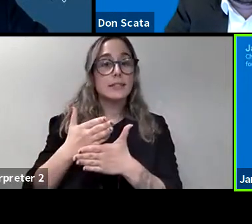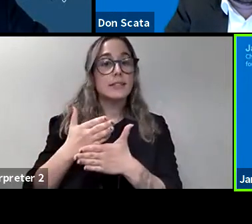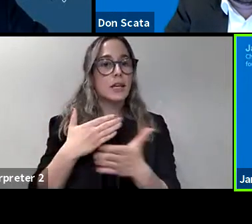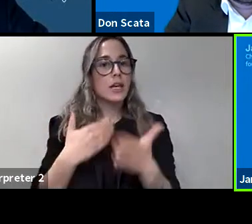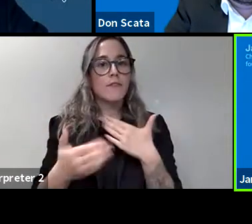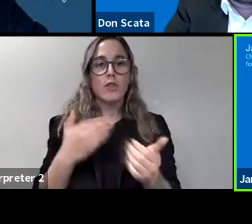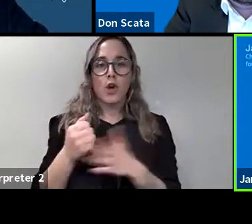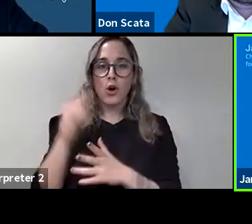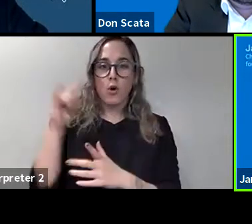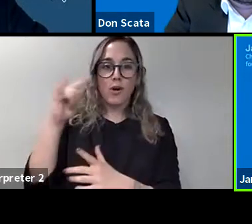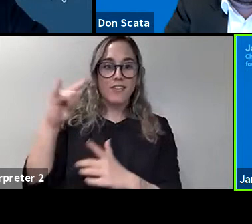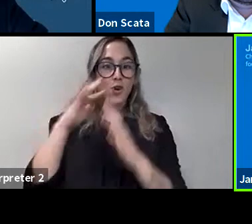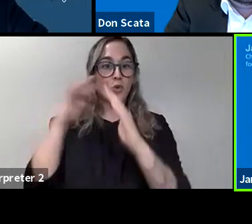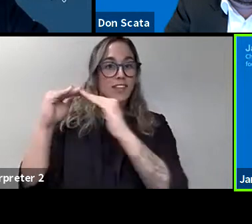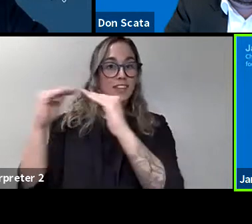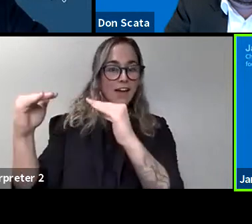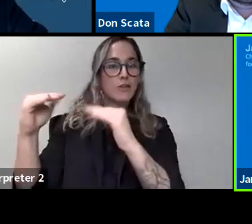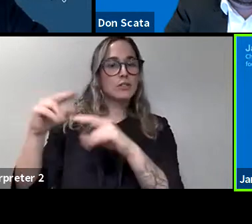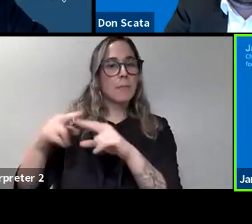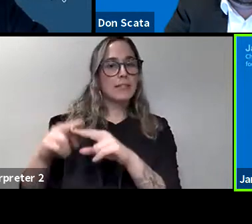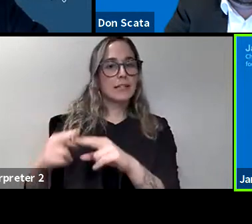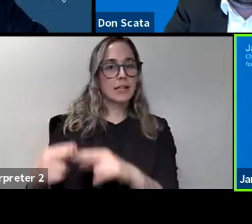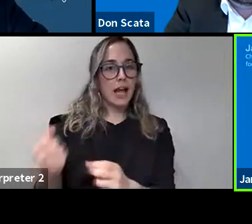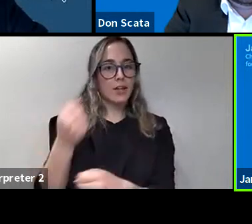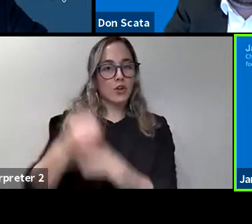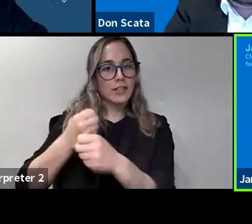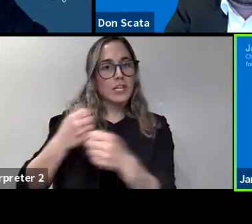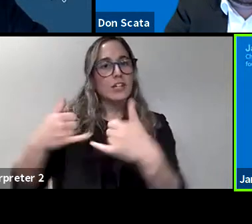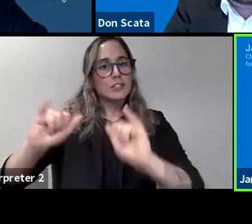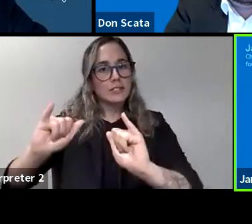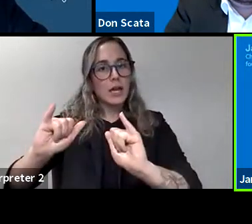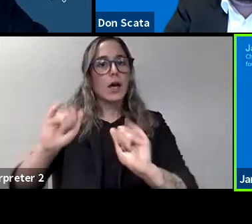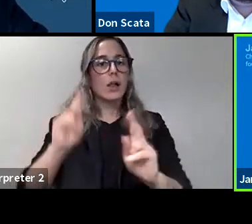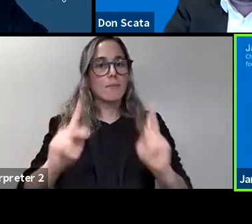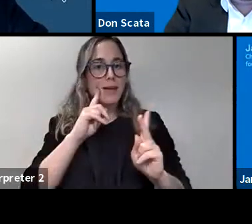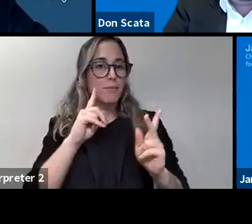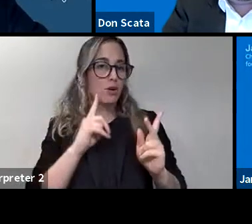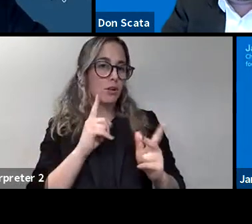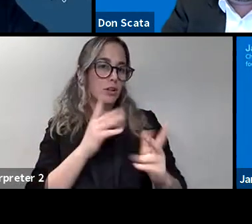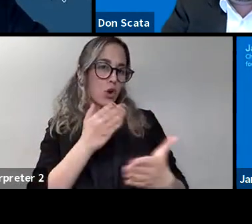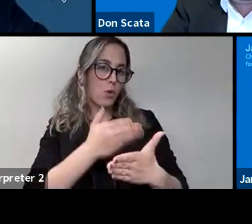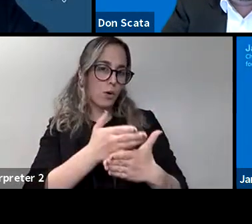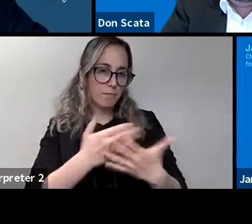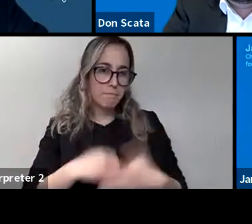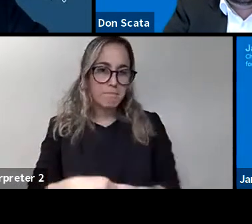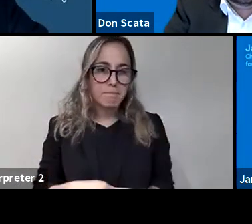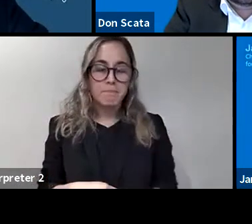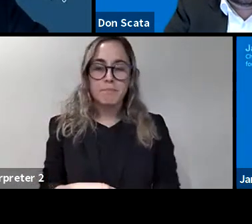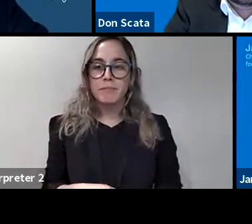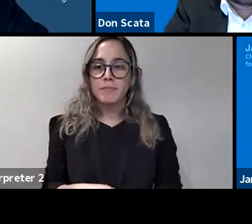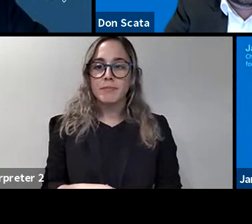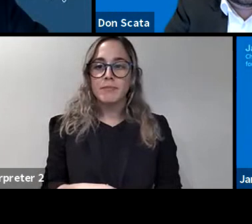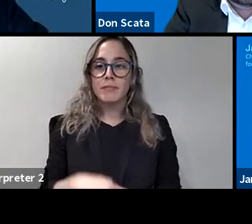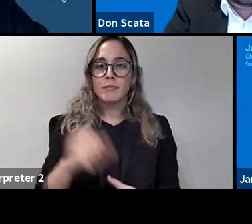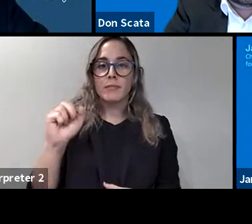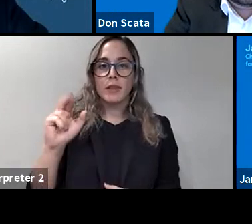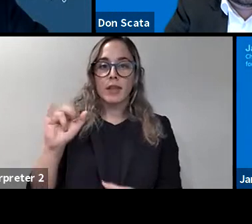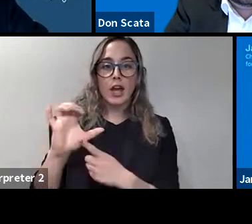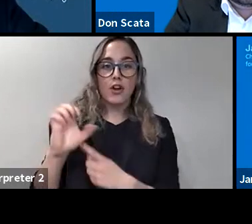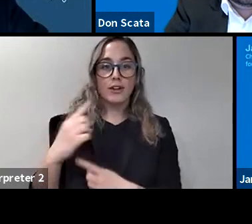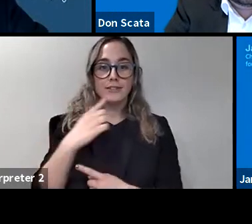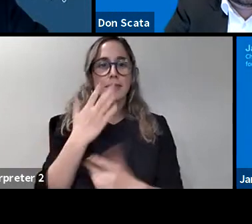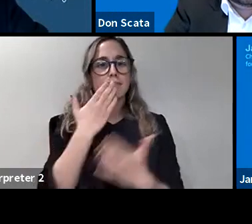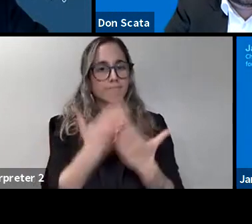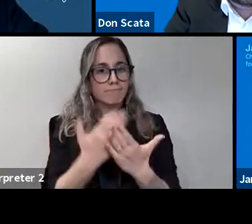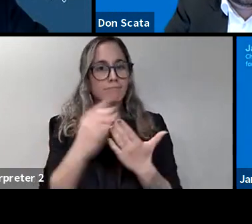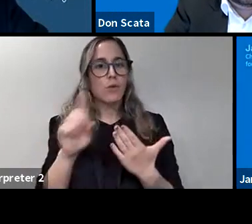aircraft noise levels have been declining over the years? Thanks, Jim. That's a really good question, and